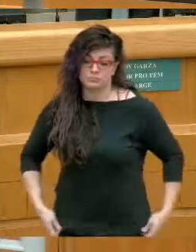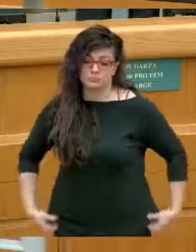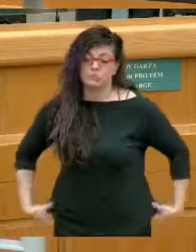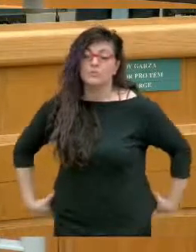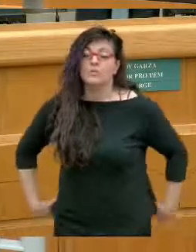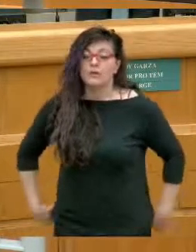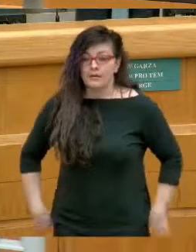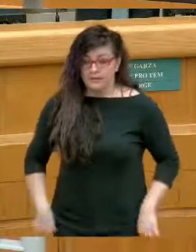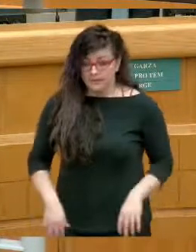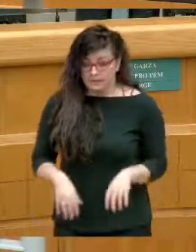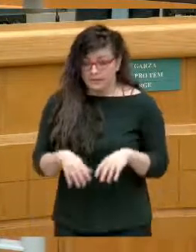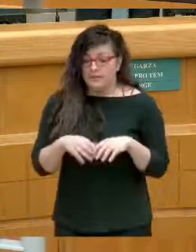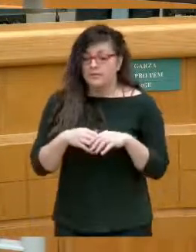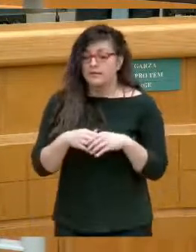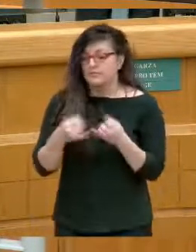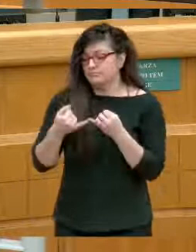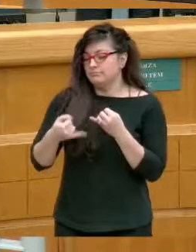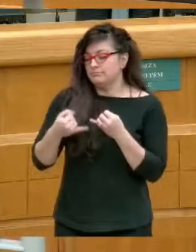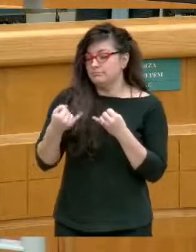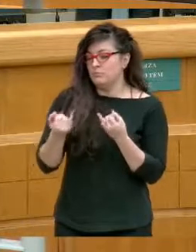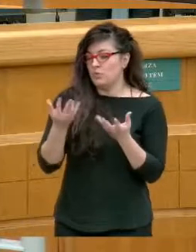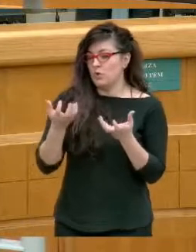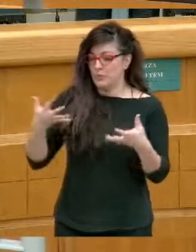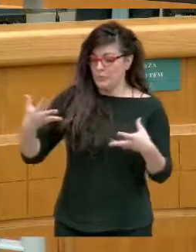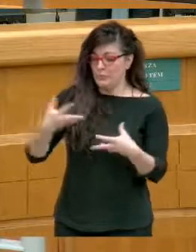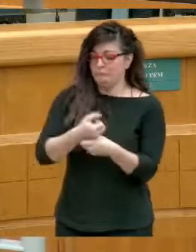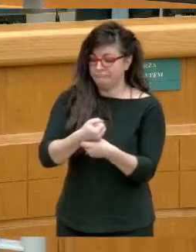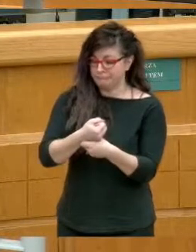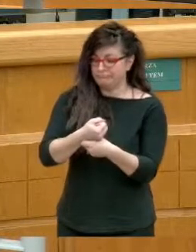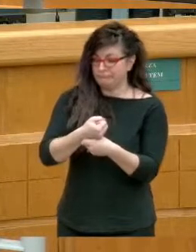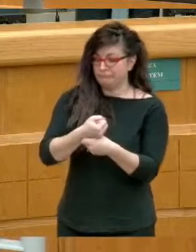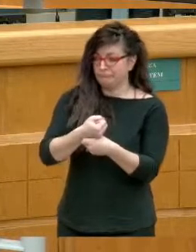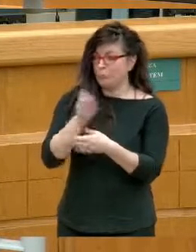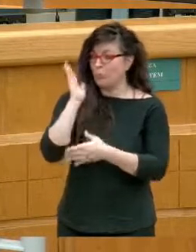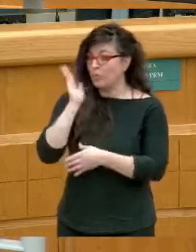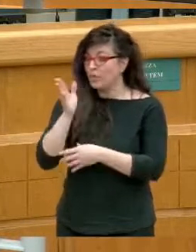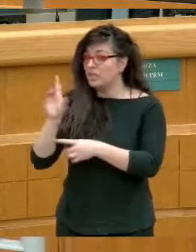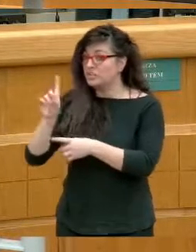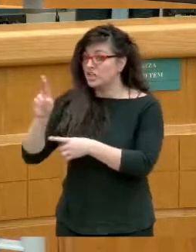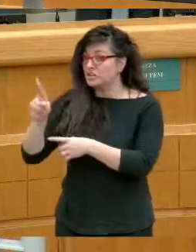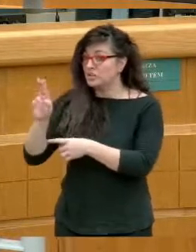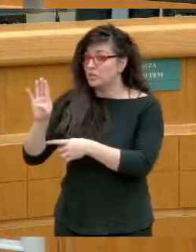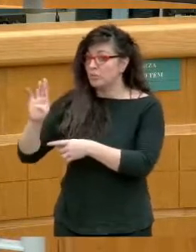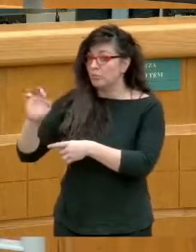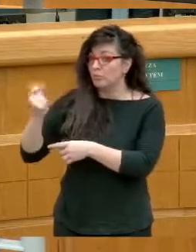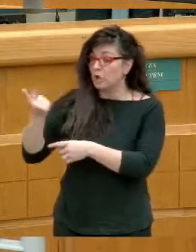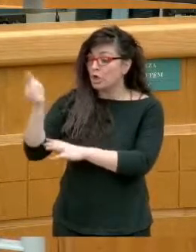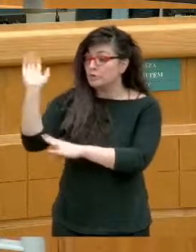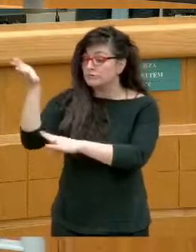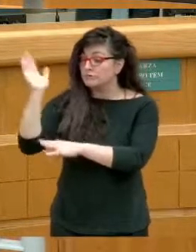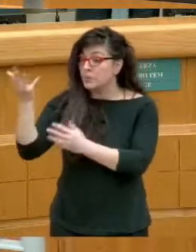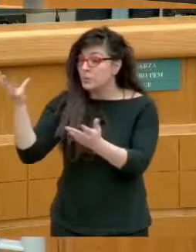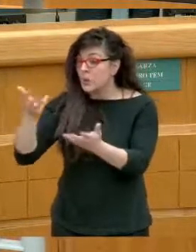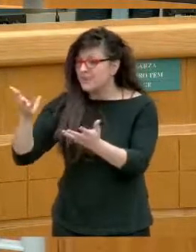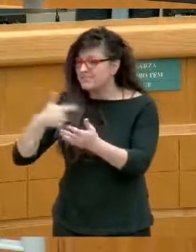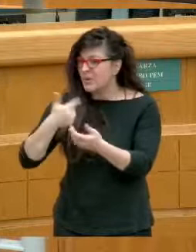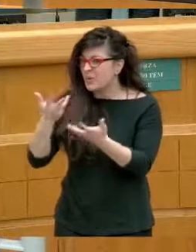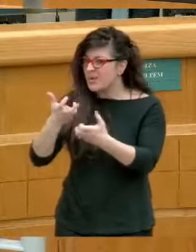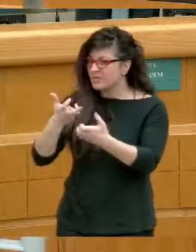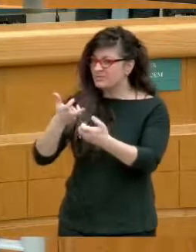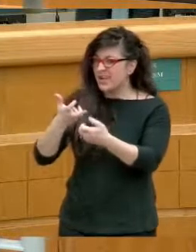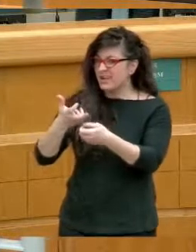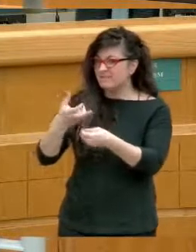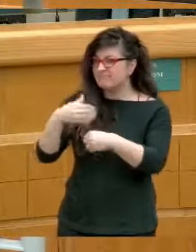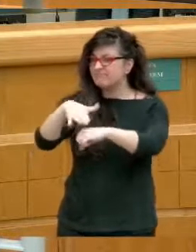Okay, and then finally, I'm going to just give you a quick primer of what Dr. Bird's going to talk about so you can begin to think about what this presentation will consist of